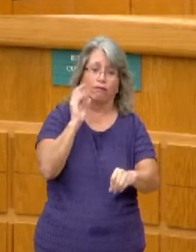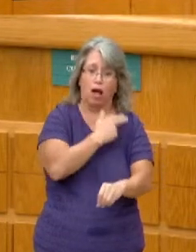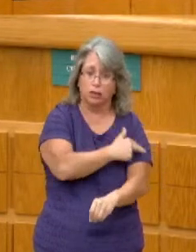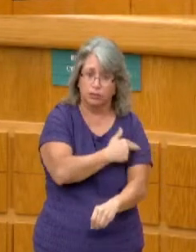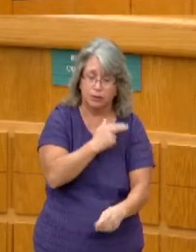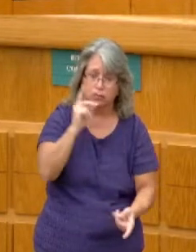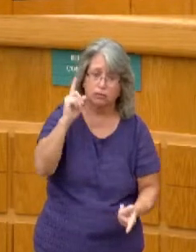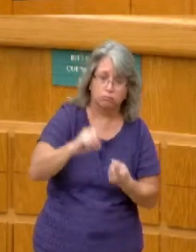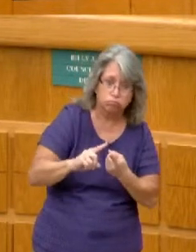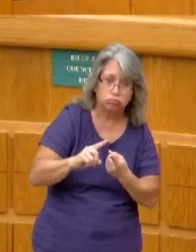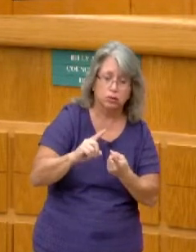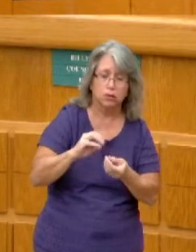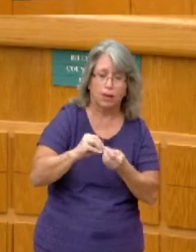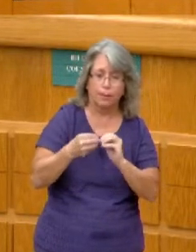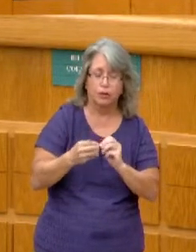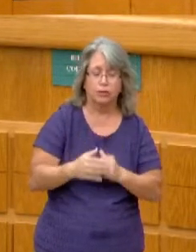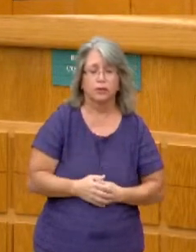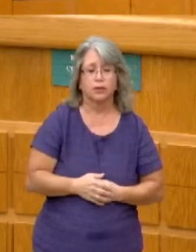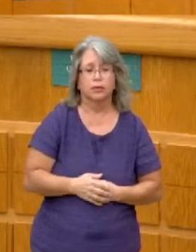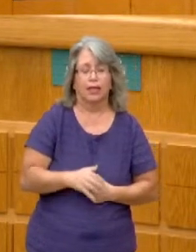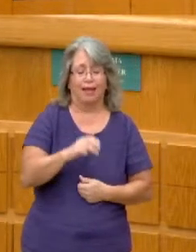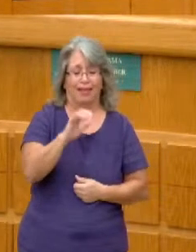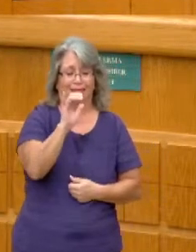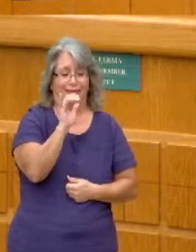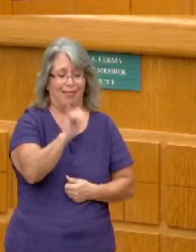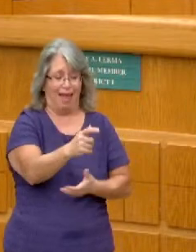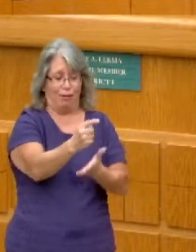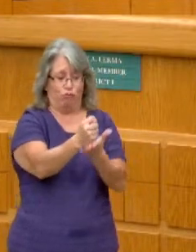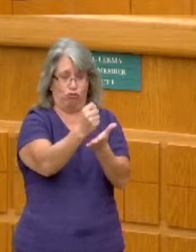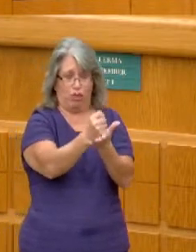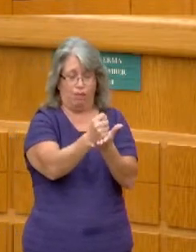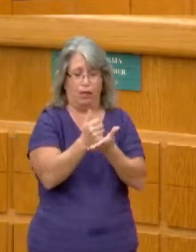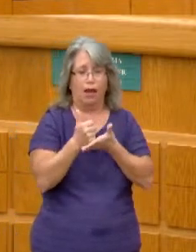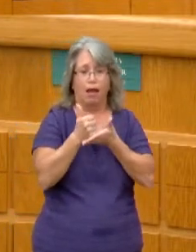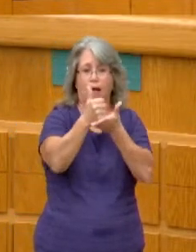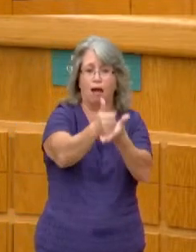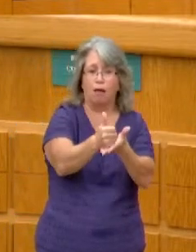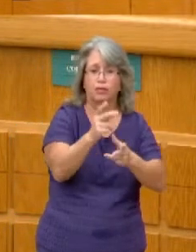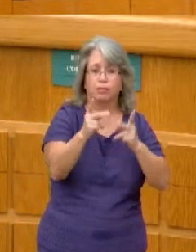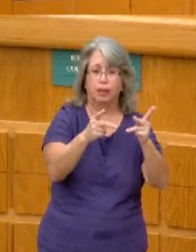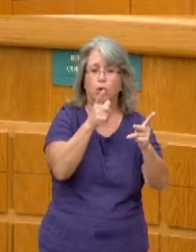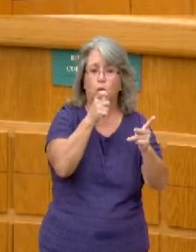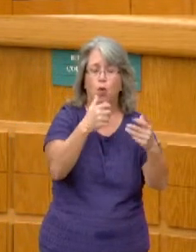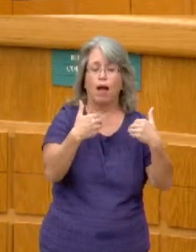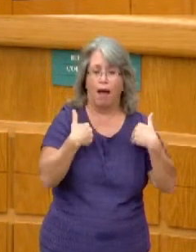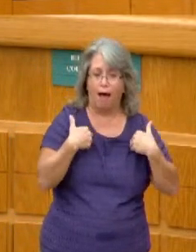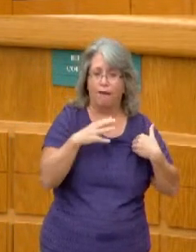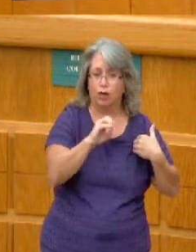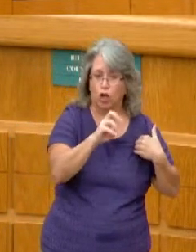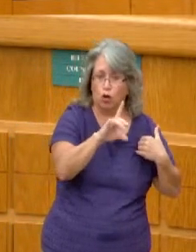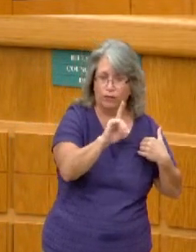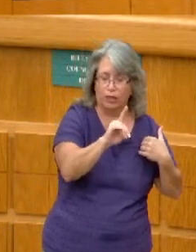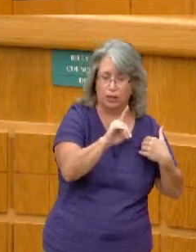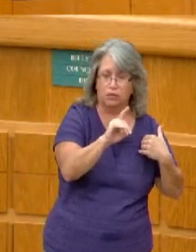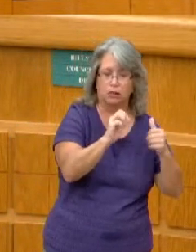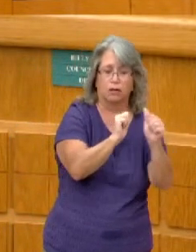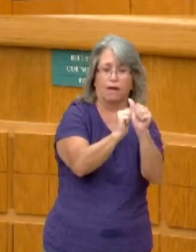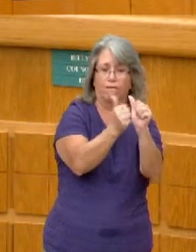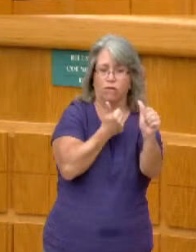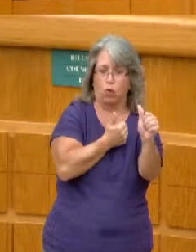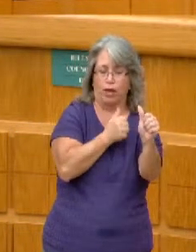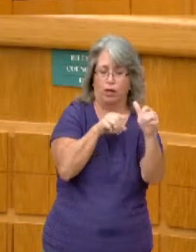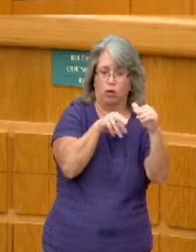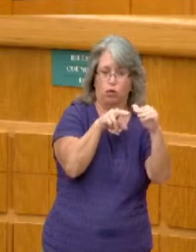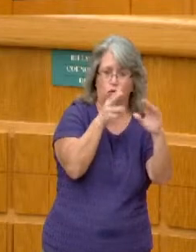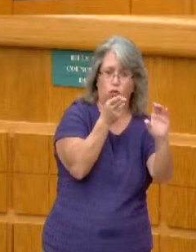monoclonal antibody treatments help people who are suffering from COVID stay out of the hospital. They are absolute